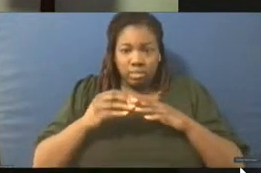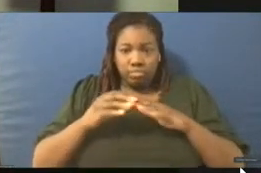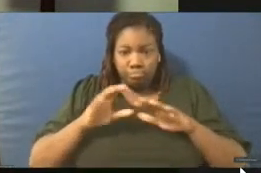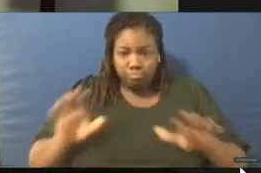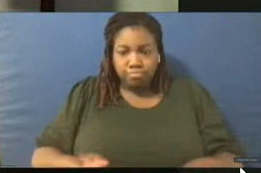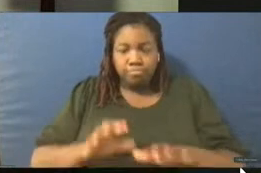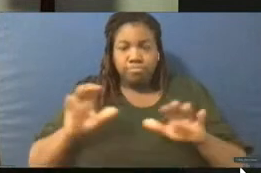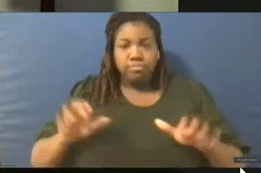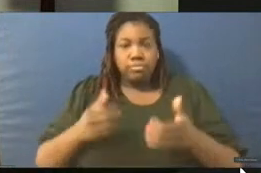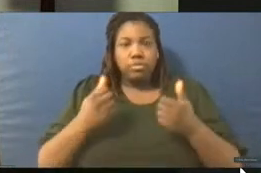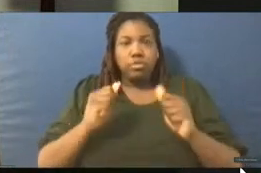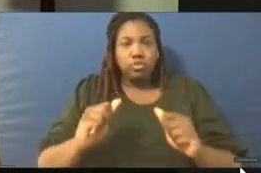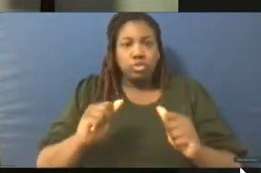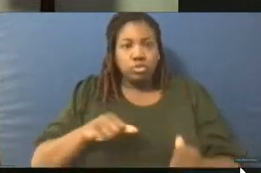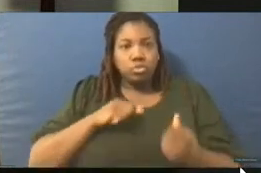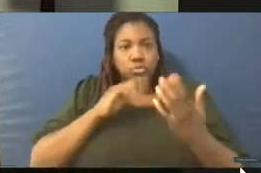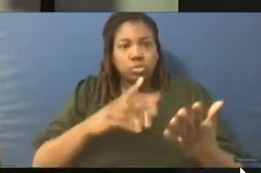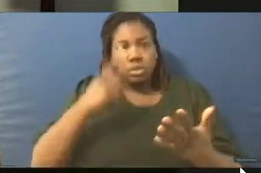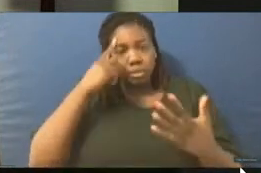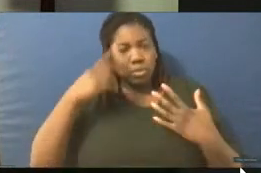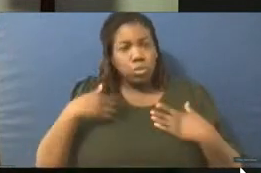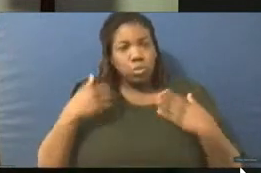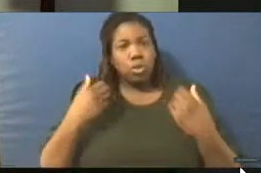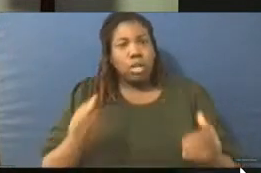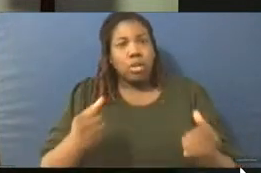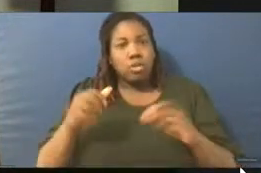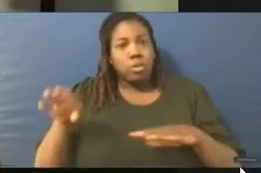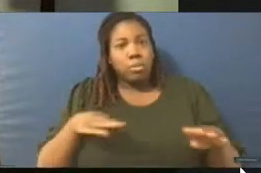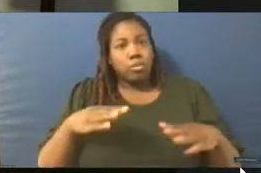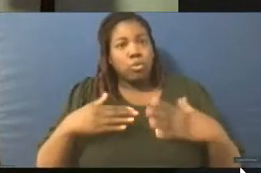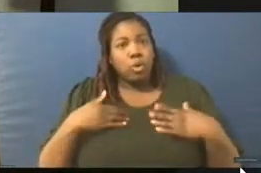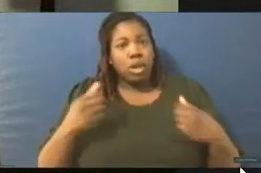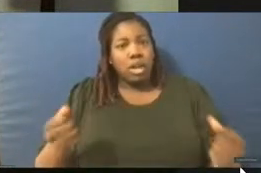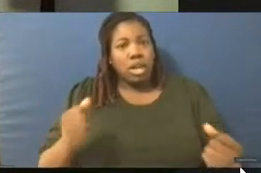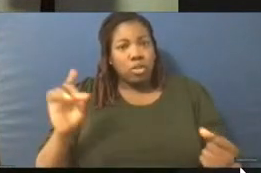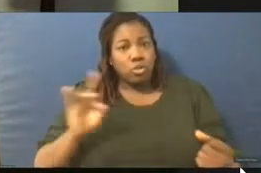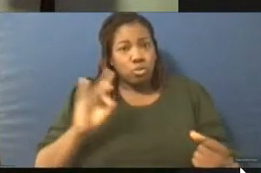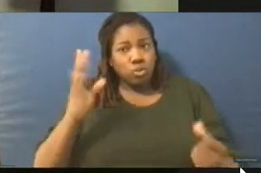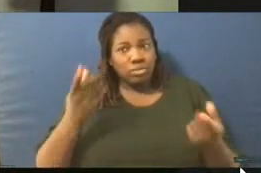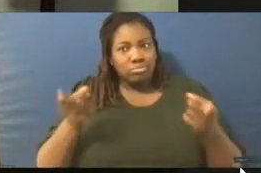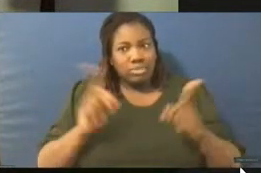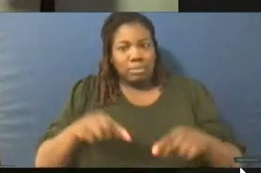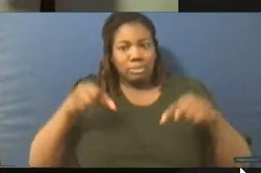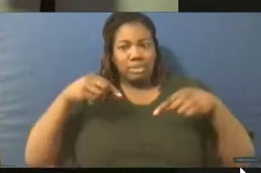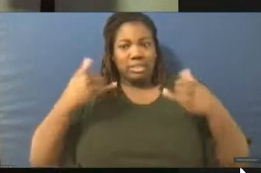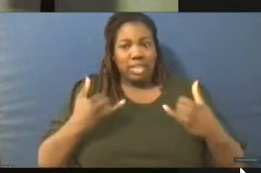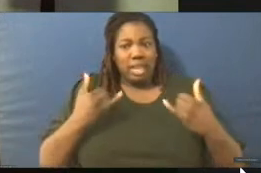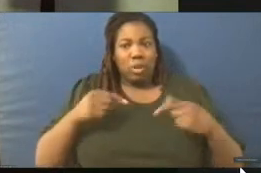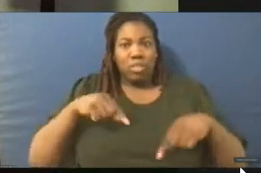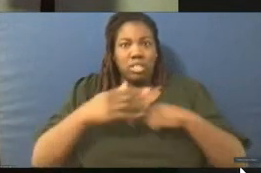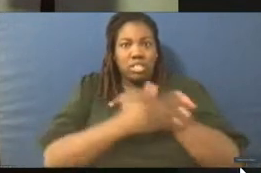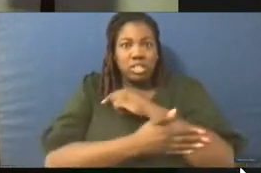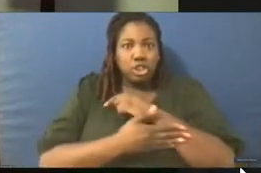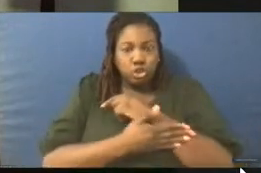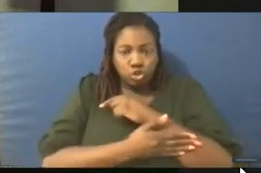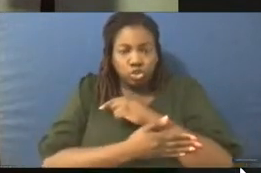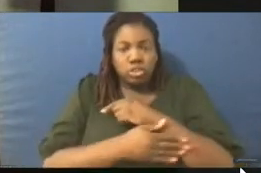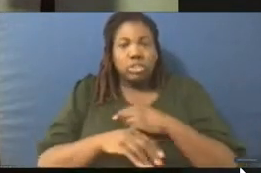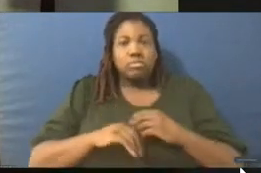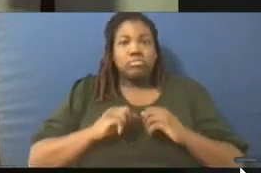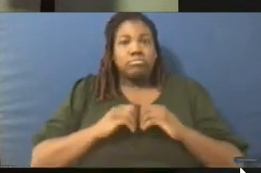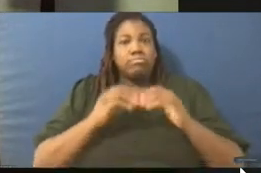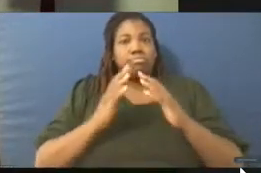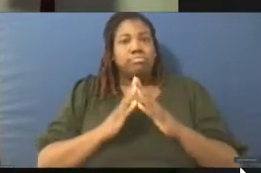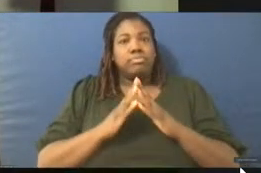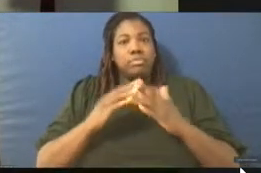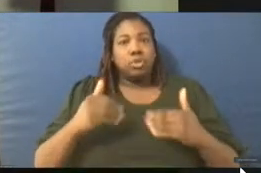and tackle the mental health and behavioral health crisis we're experiencing in this country, and as well as establishing that